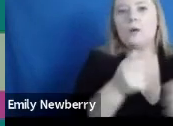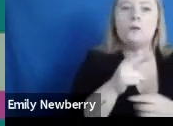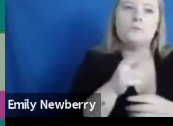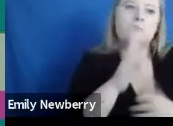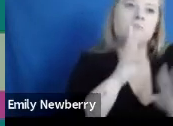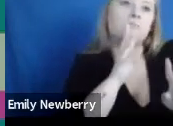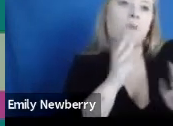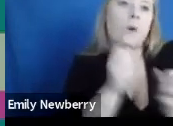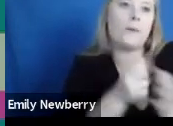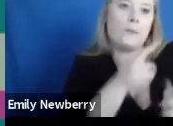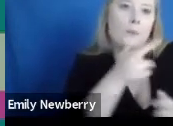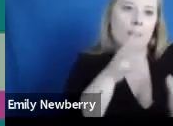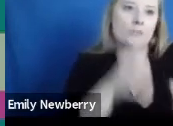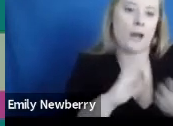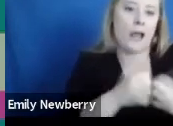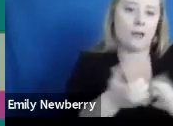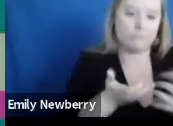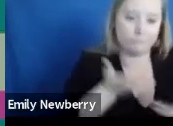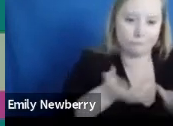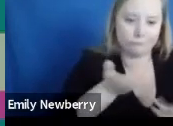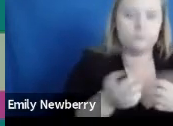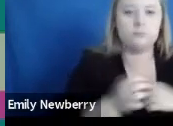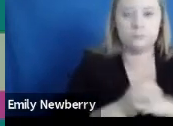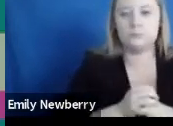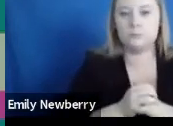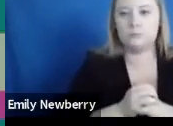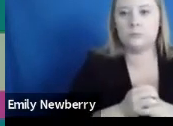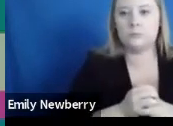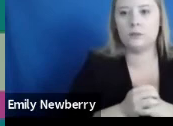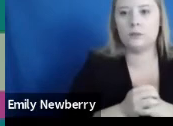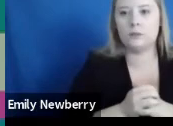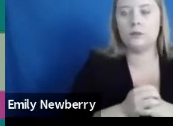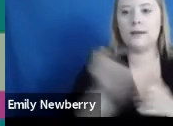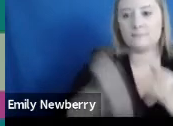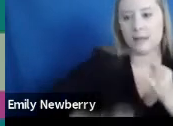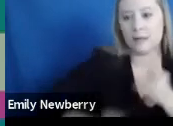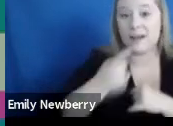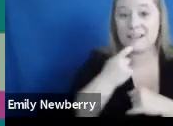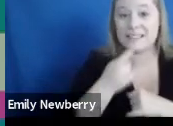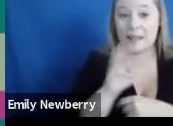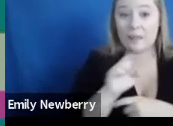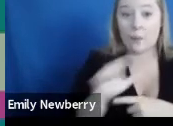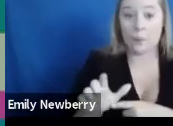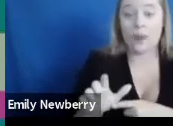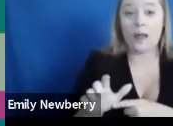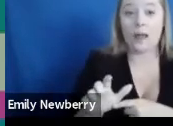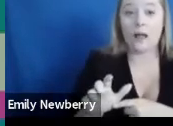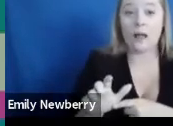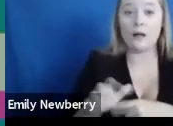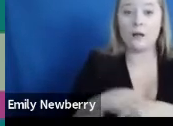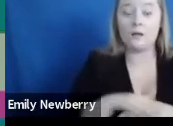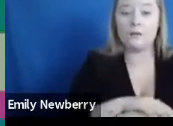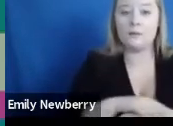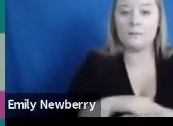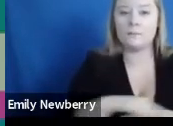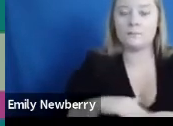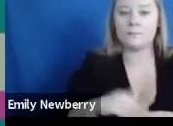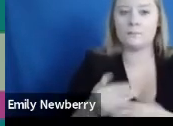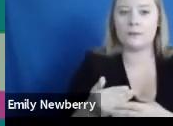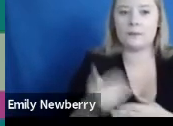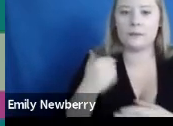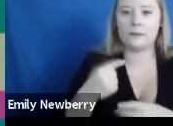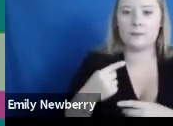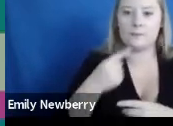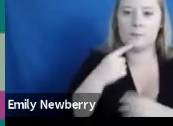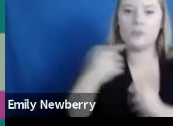that. And then finally, I mentioned some of the, kind of the wells of opportunity that we drive by and just happen